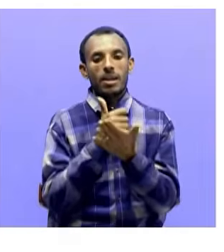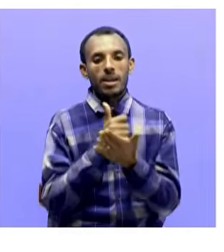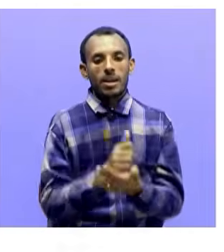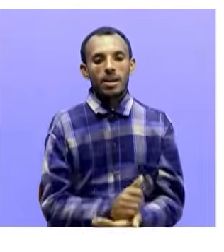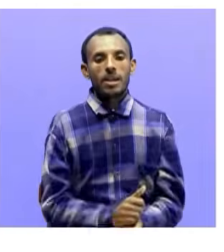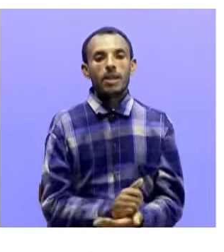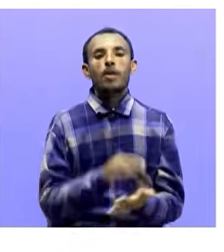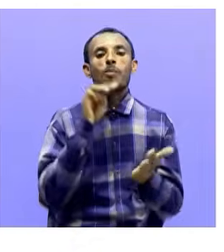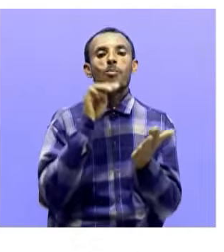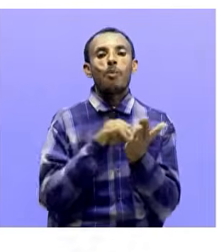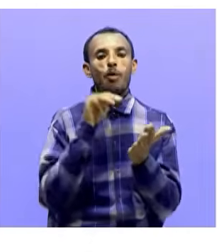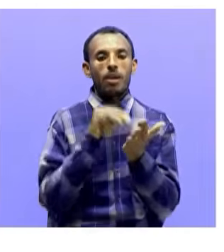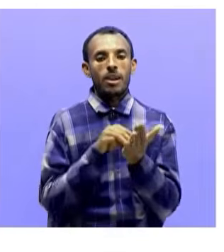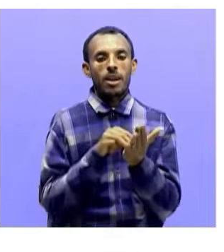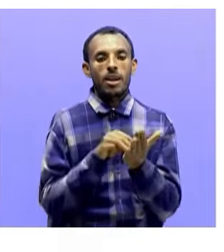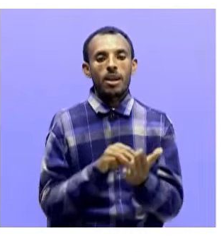mode,